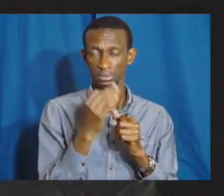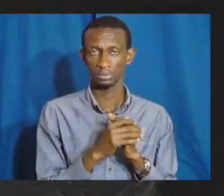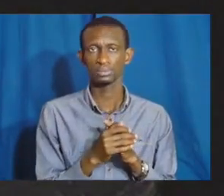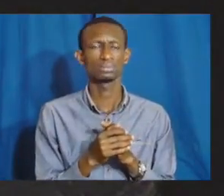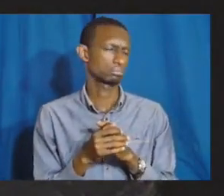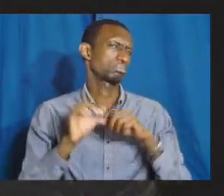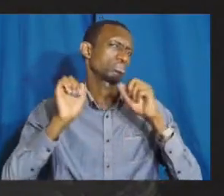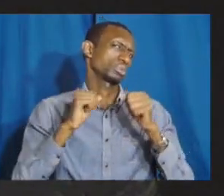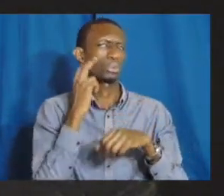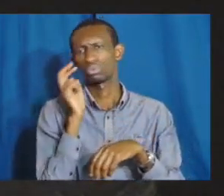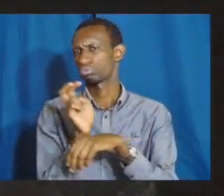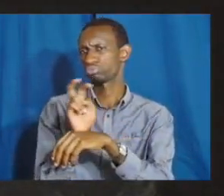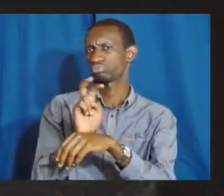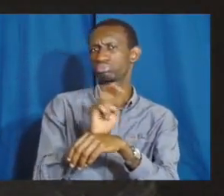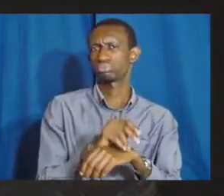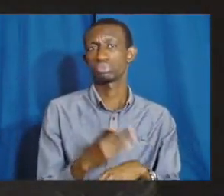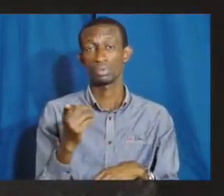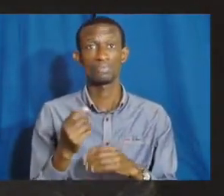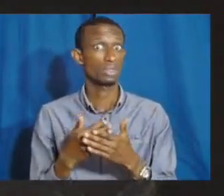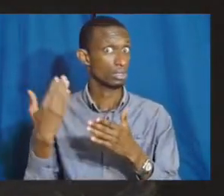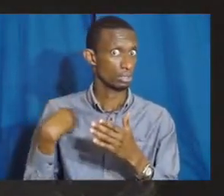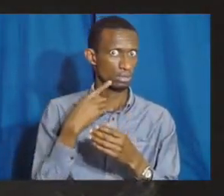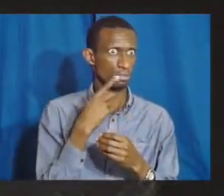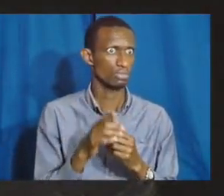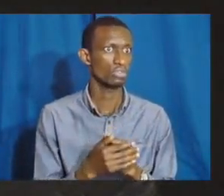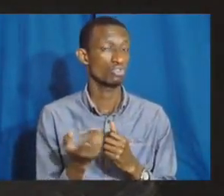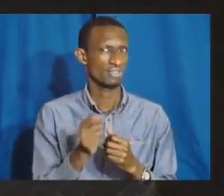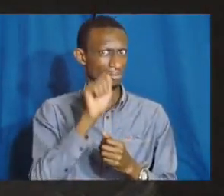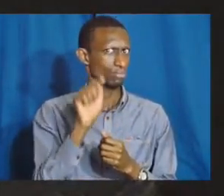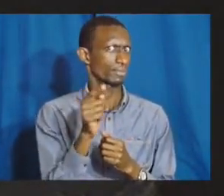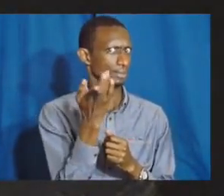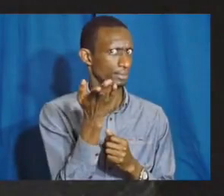see, we have point 3 here.